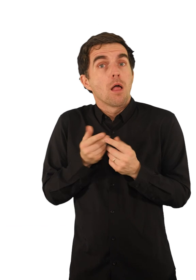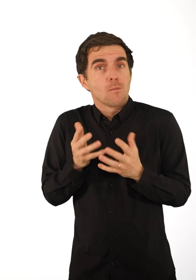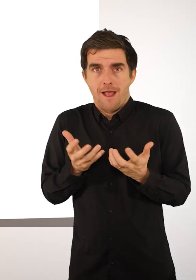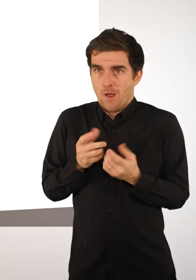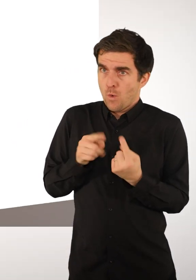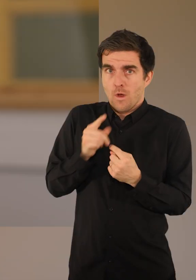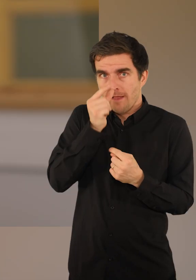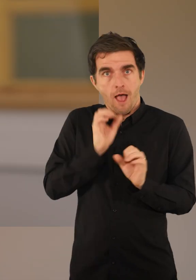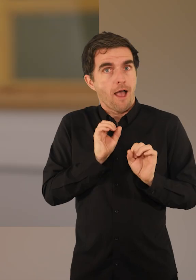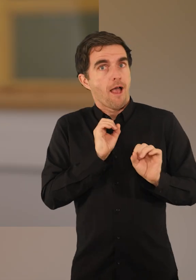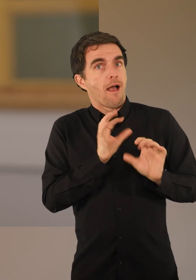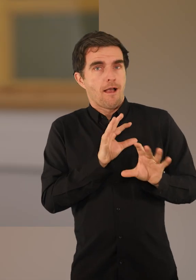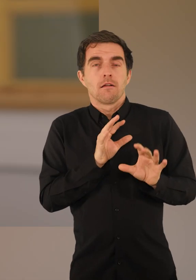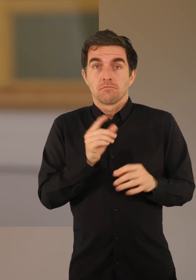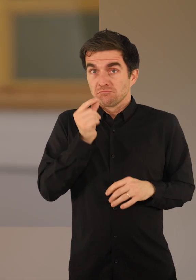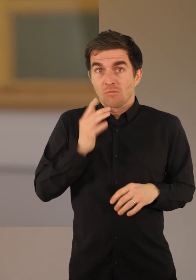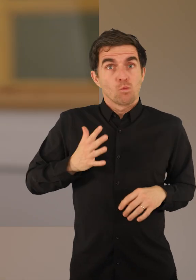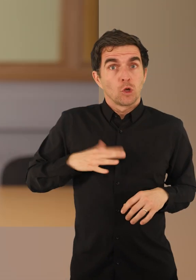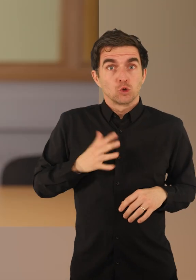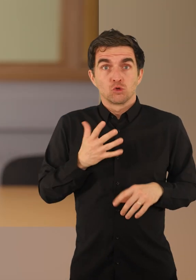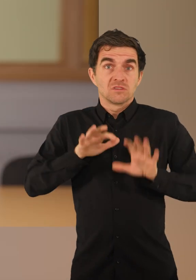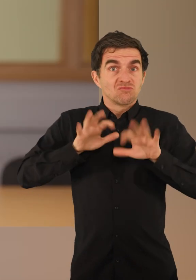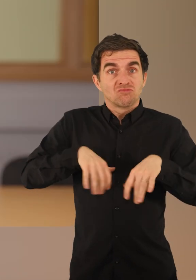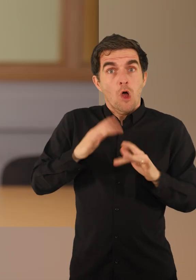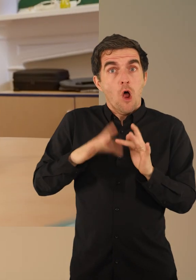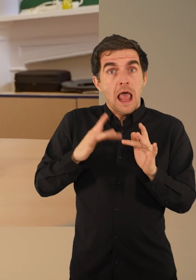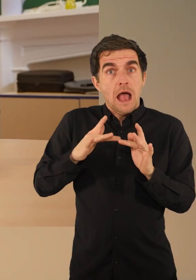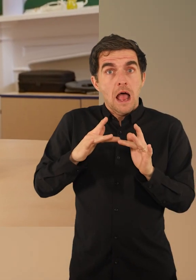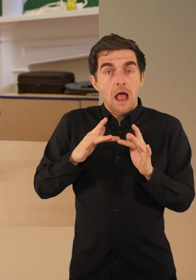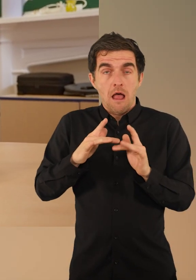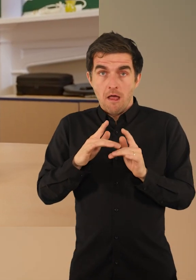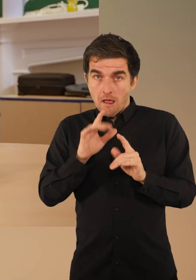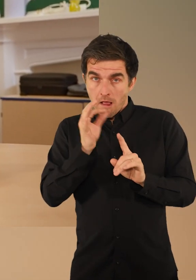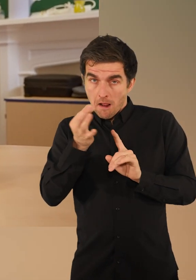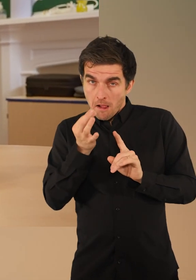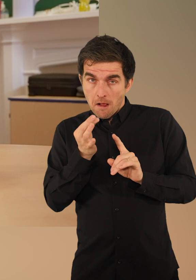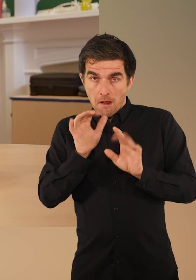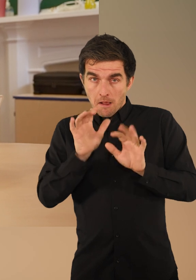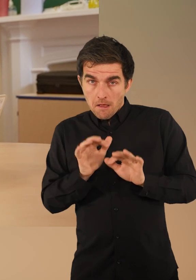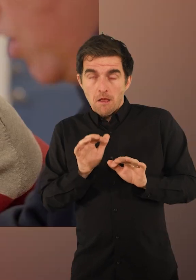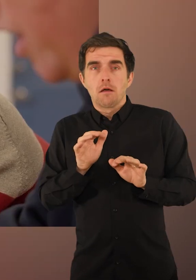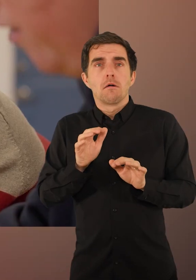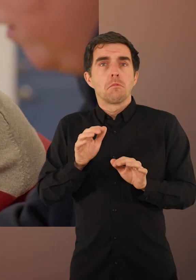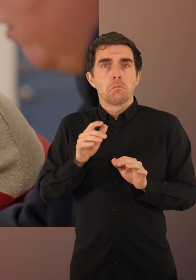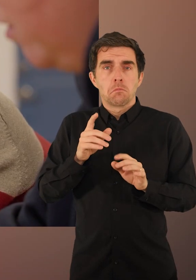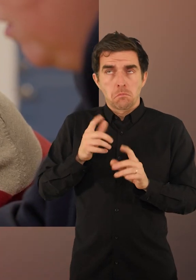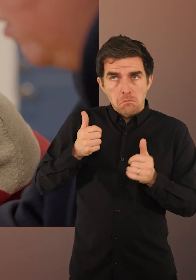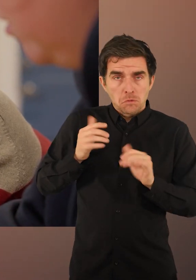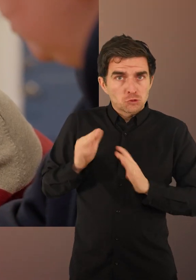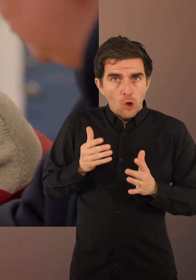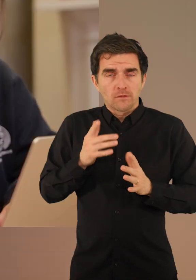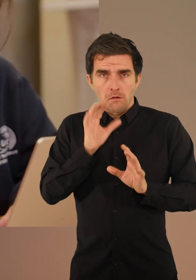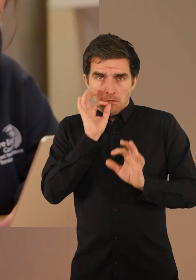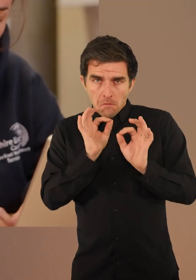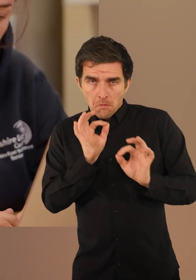There are other ways for young people to give feedback. They might just want to fill out an online form. This is called an experience